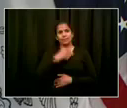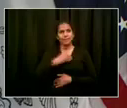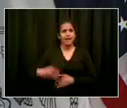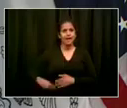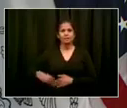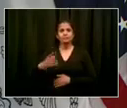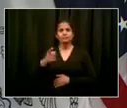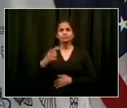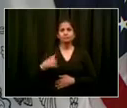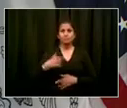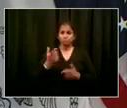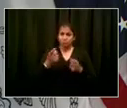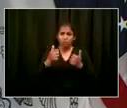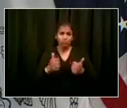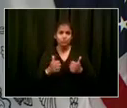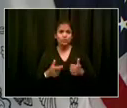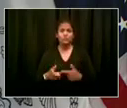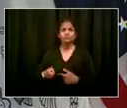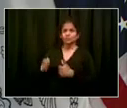Great. Everybody's great, right?